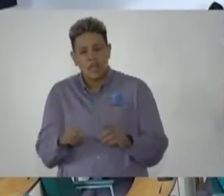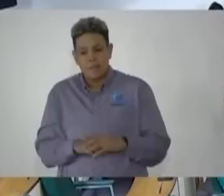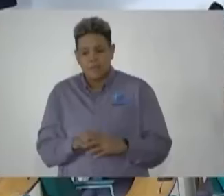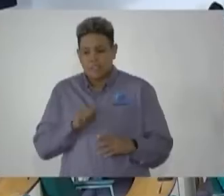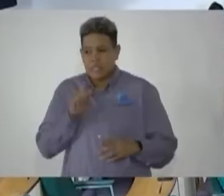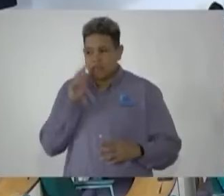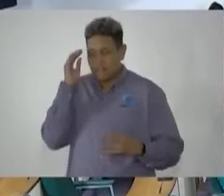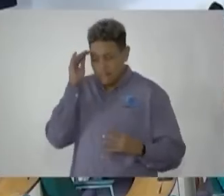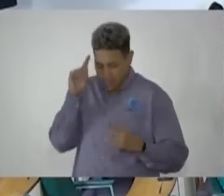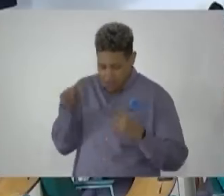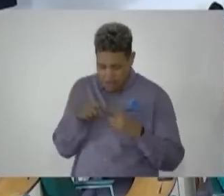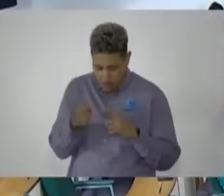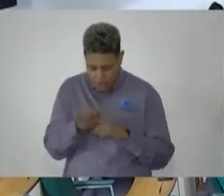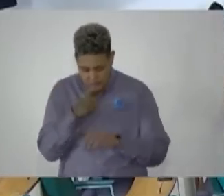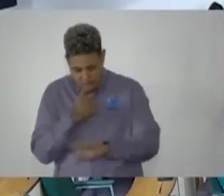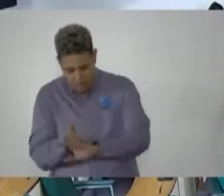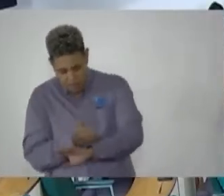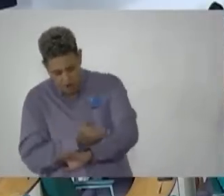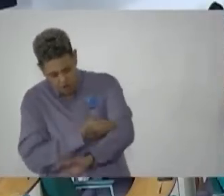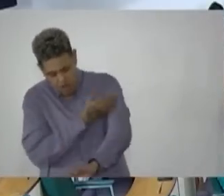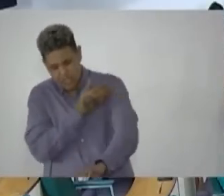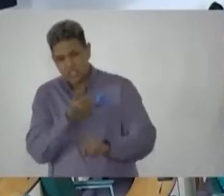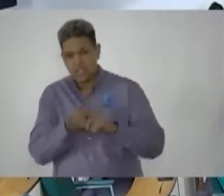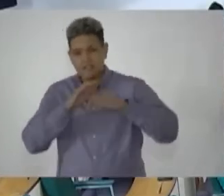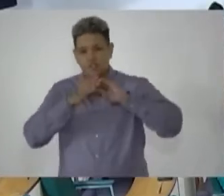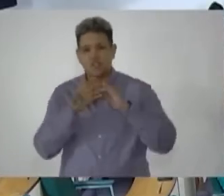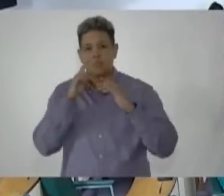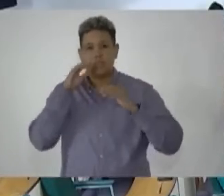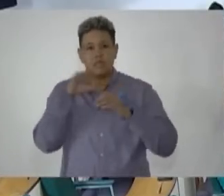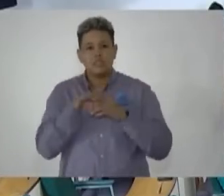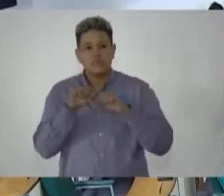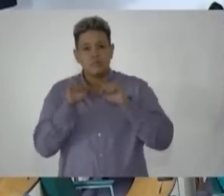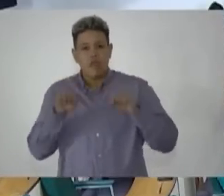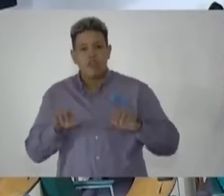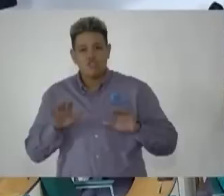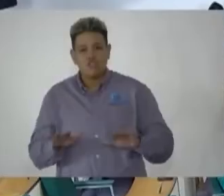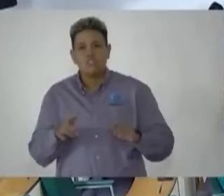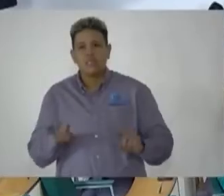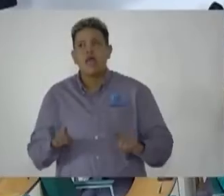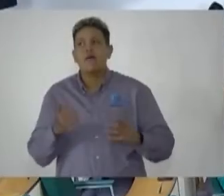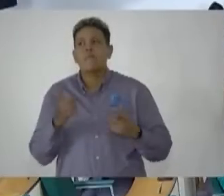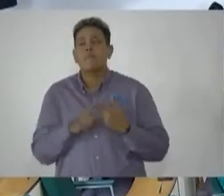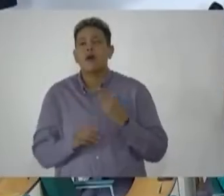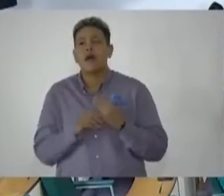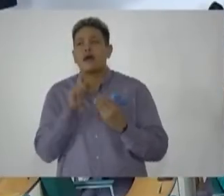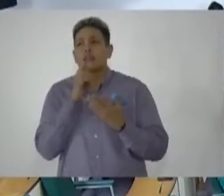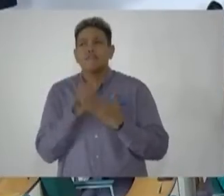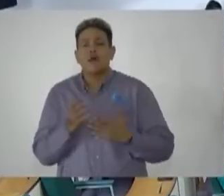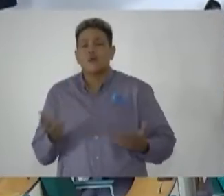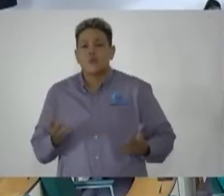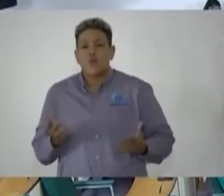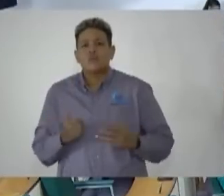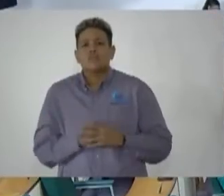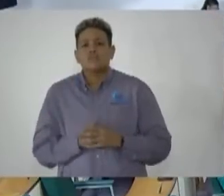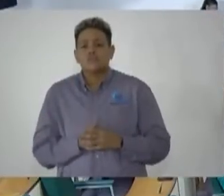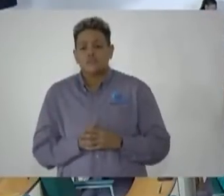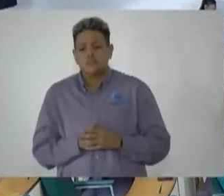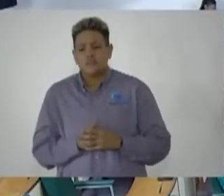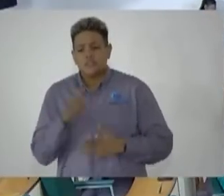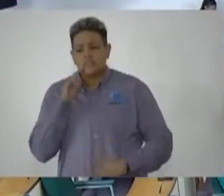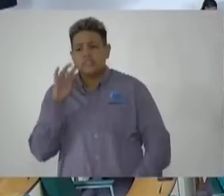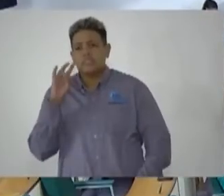as I think about the progression of Jamaica's democracy and the fact that